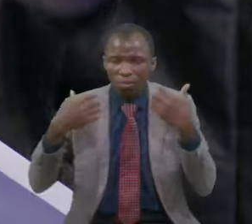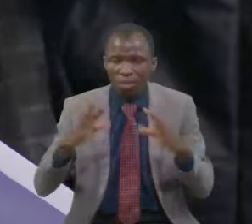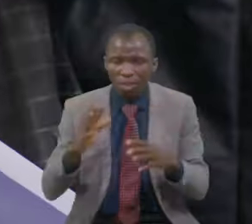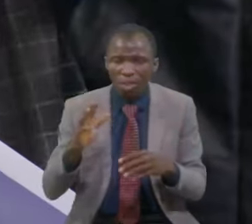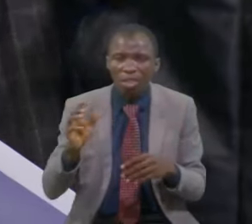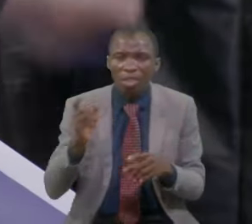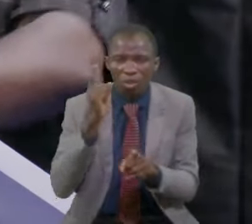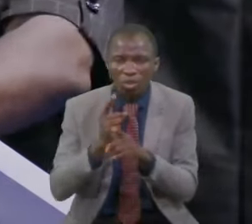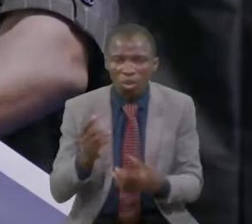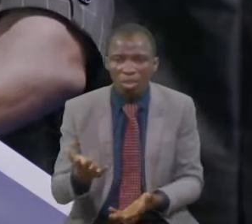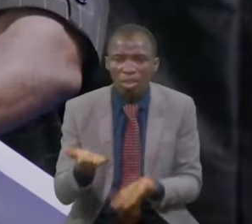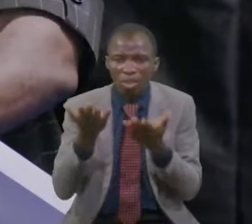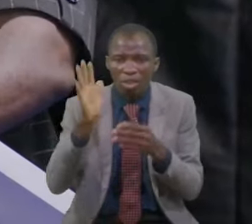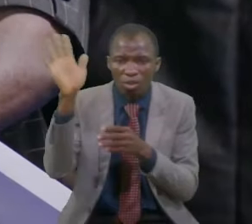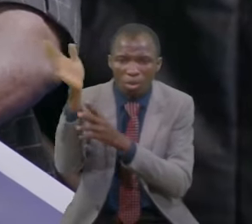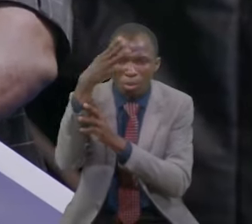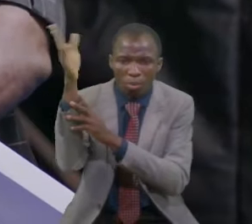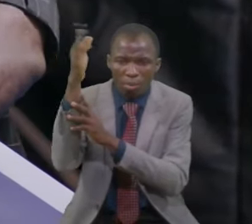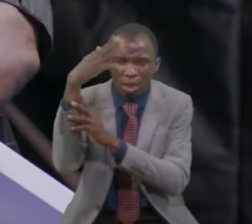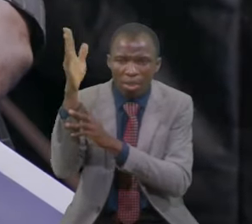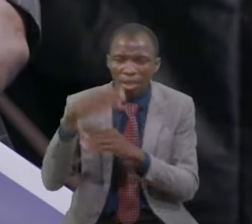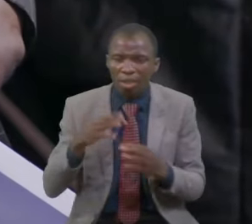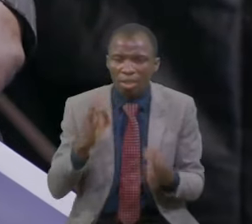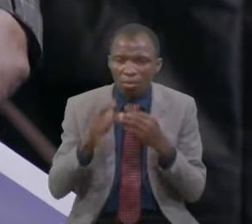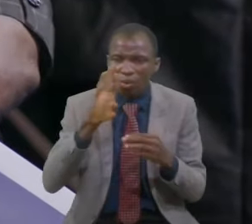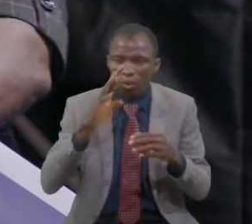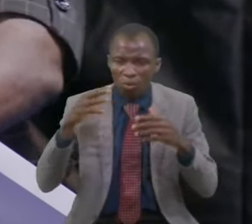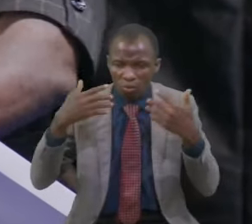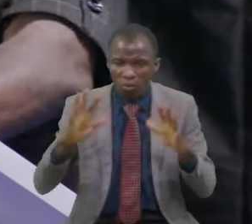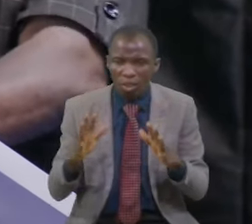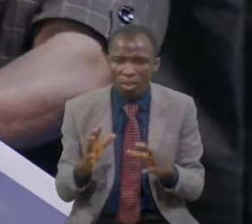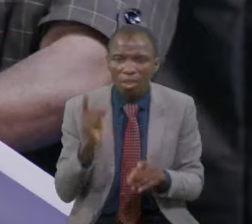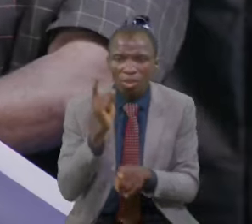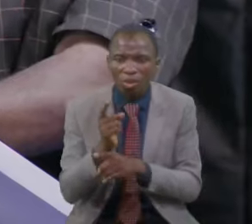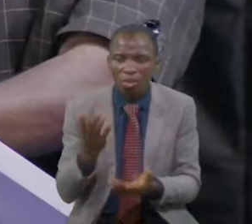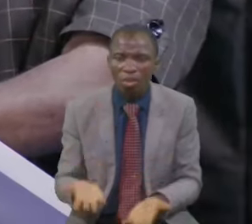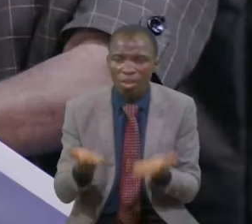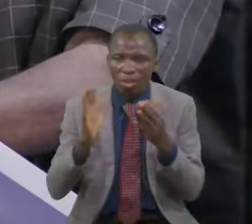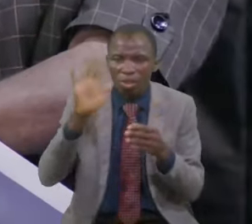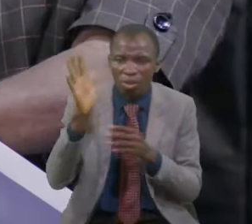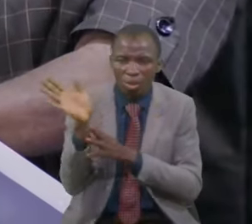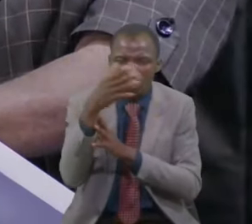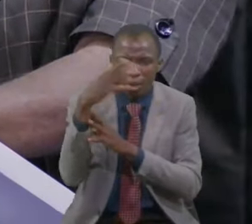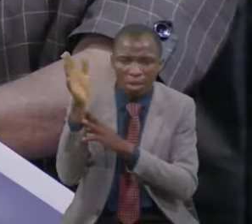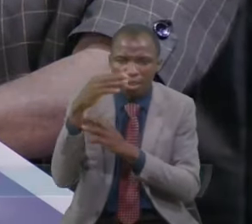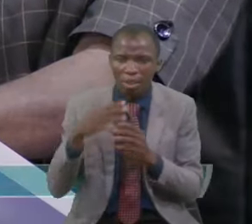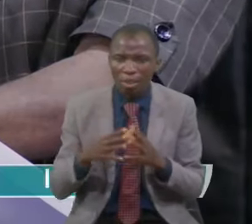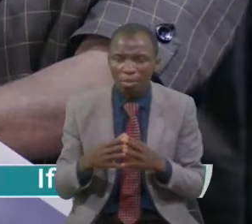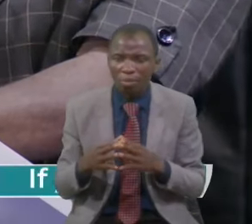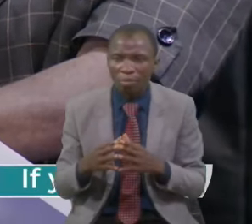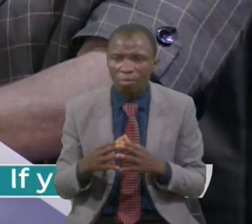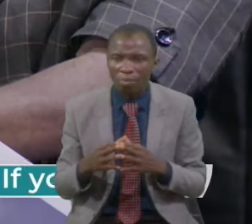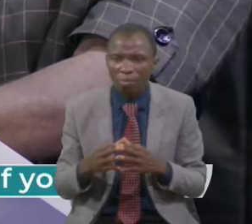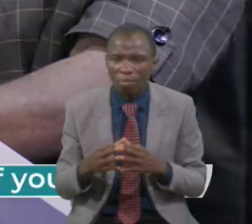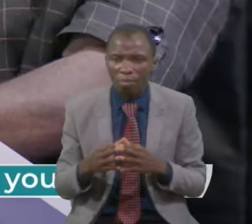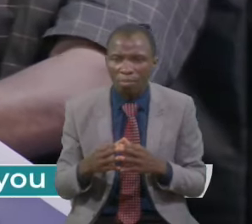To my left-hand side there, if you are done, please raise your banner. Let's see you are done. Otherwise, keep on.